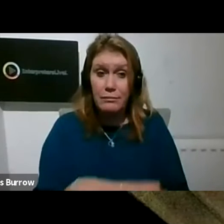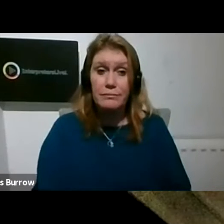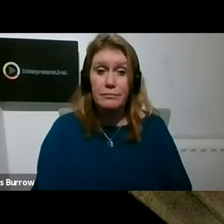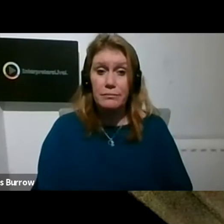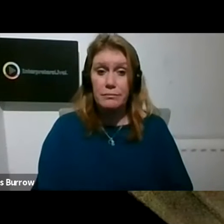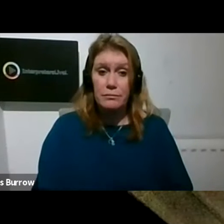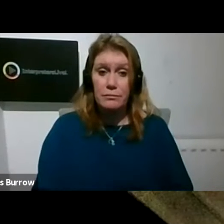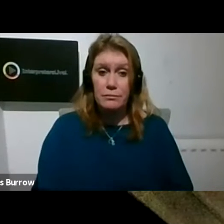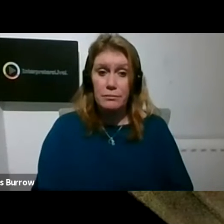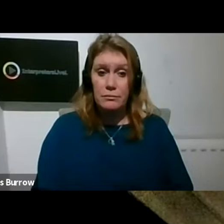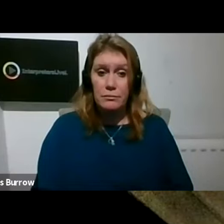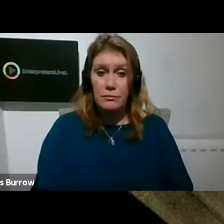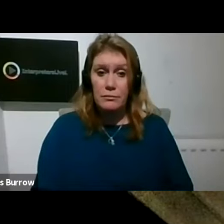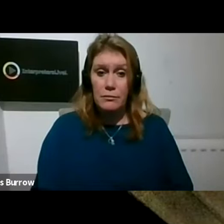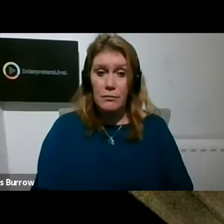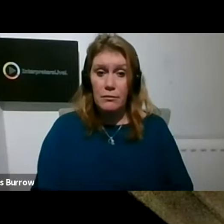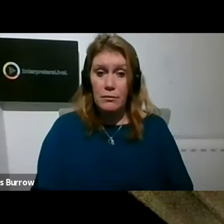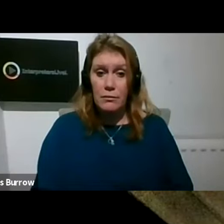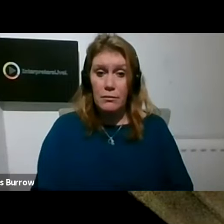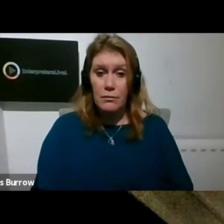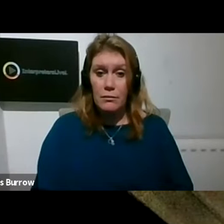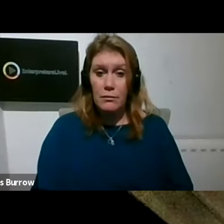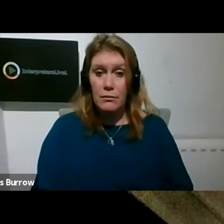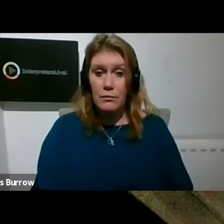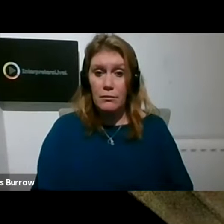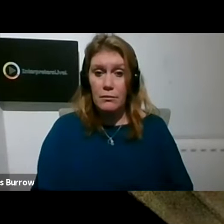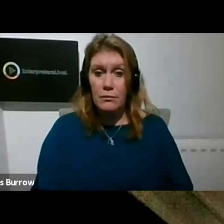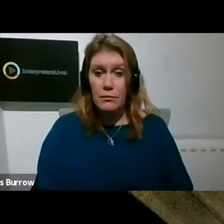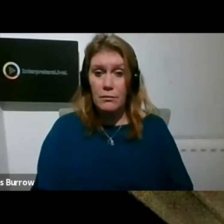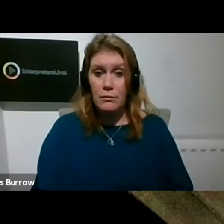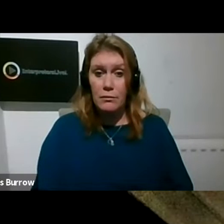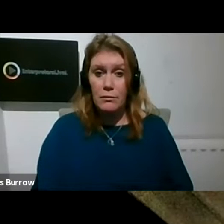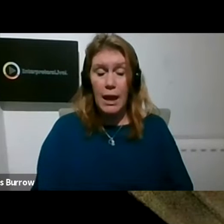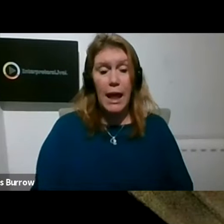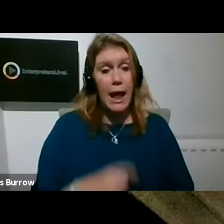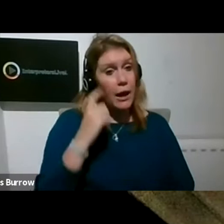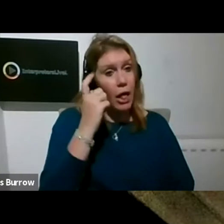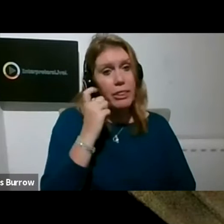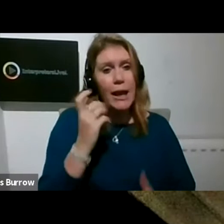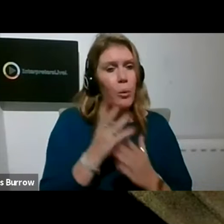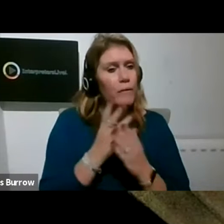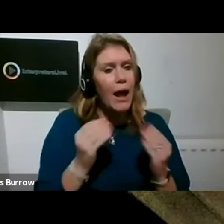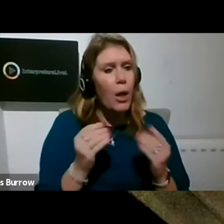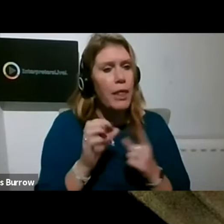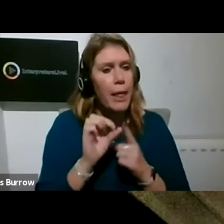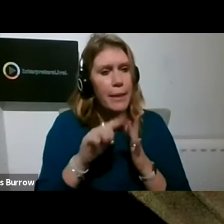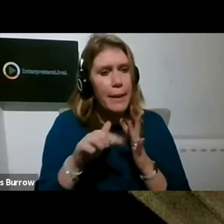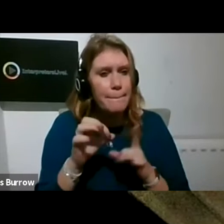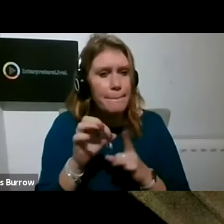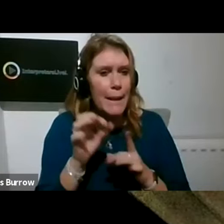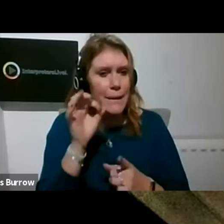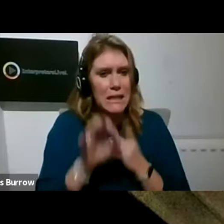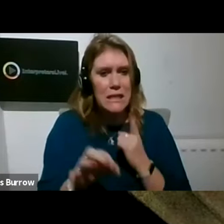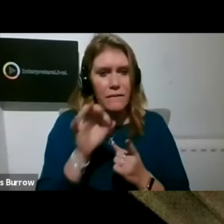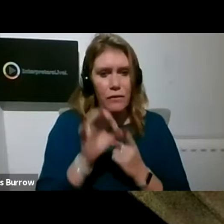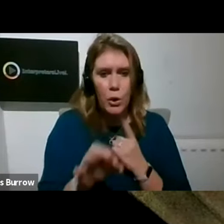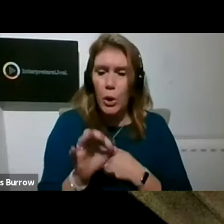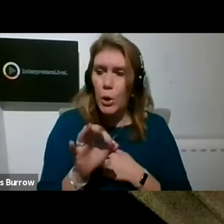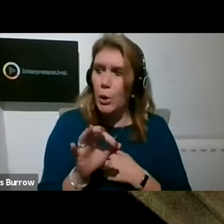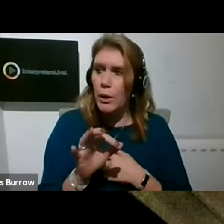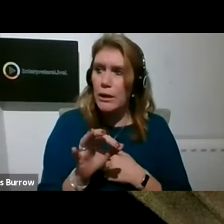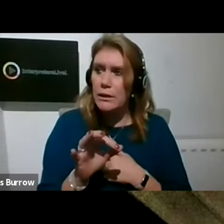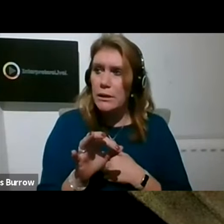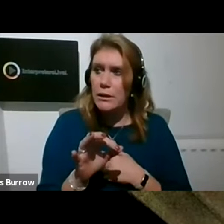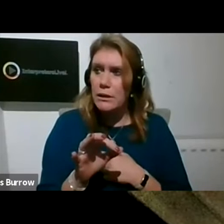the story. And I think without that, the Pip interview might have been a little bit, well, it is